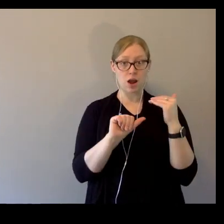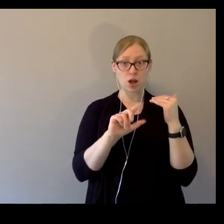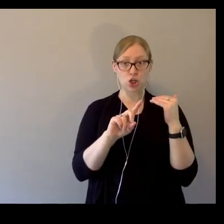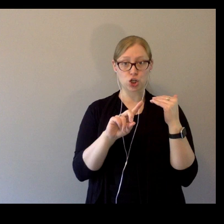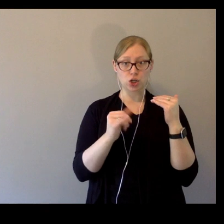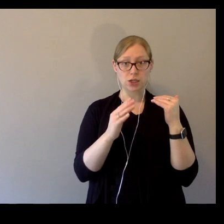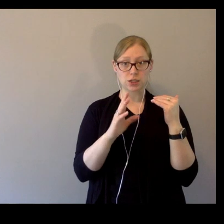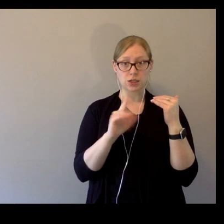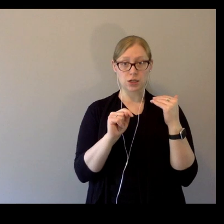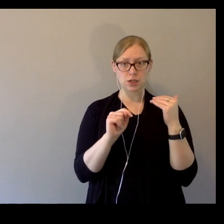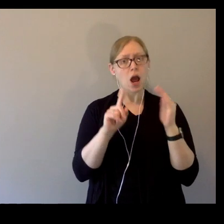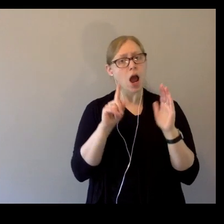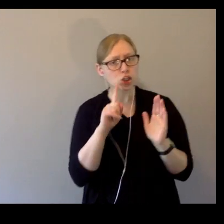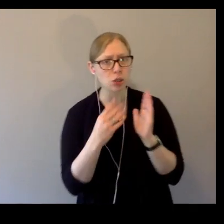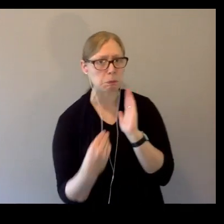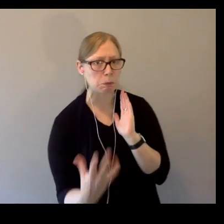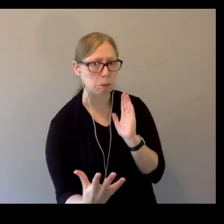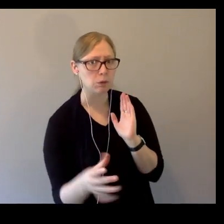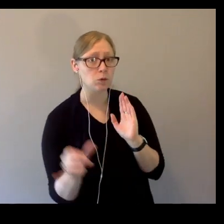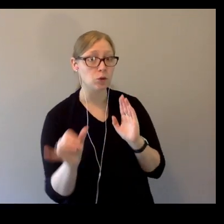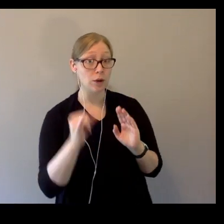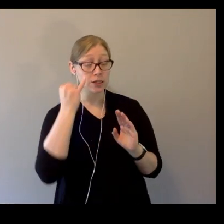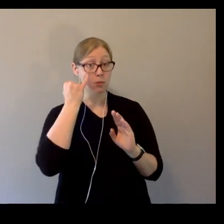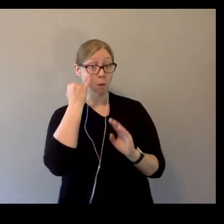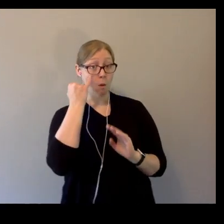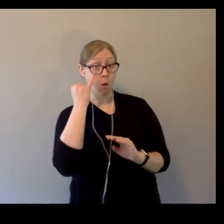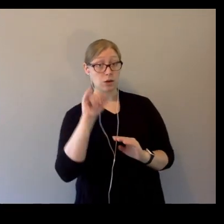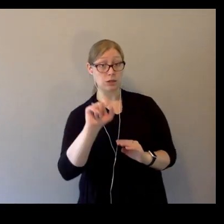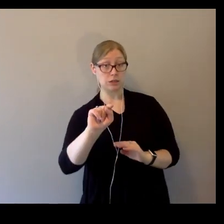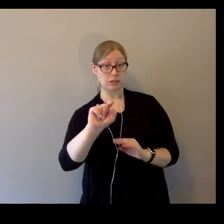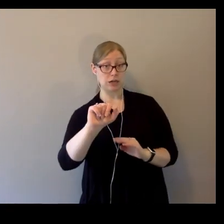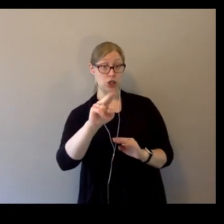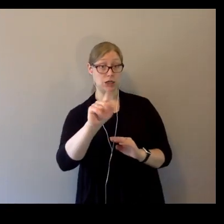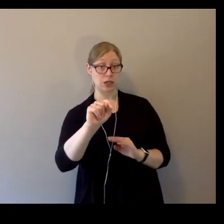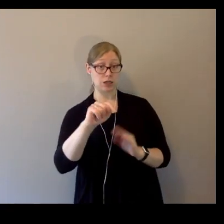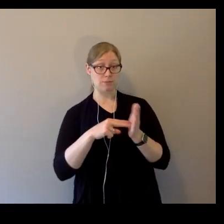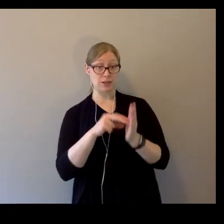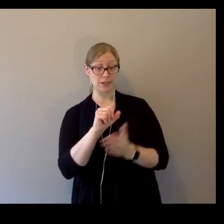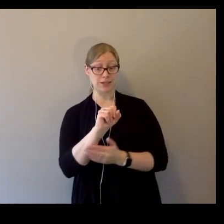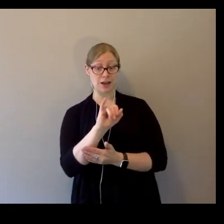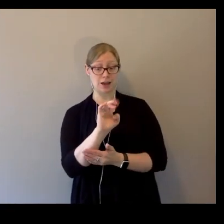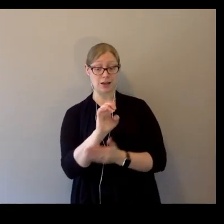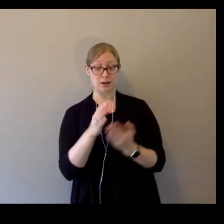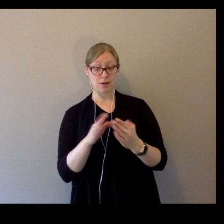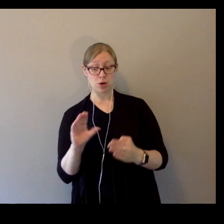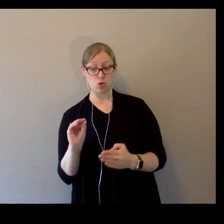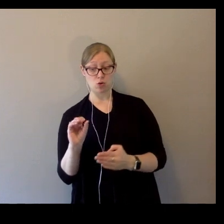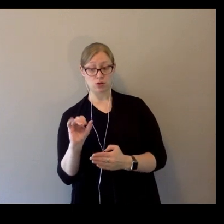point out that if tangent is sine divided by cosine,